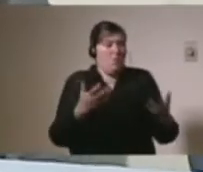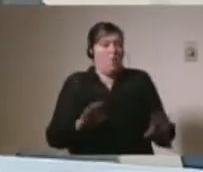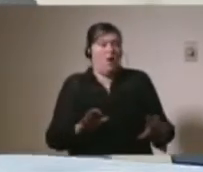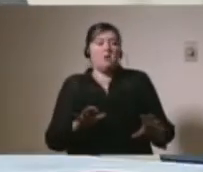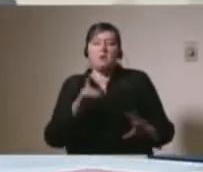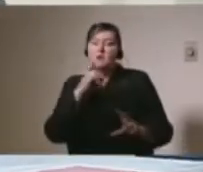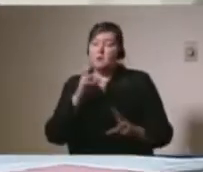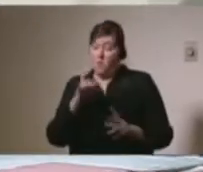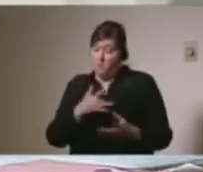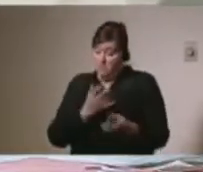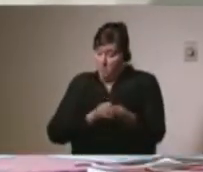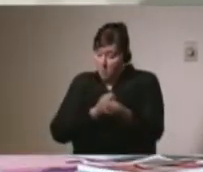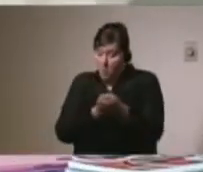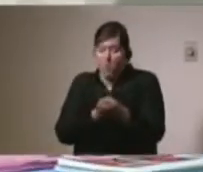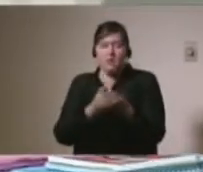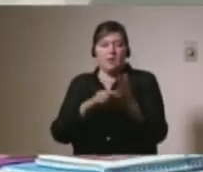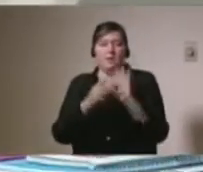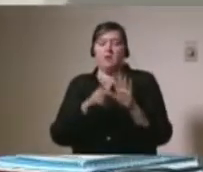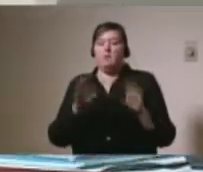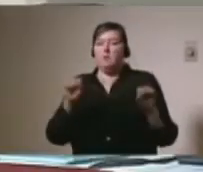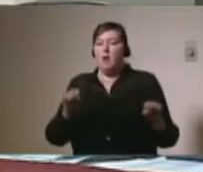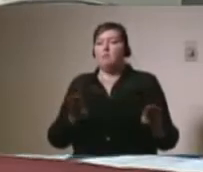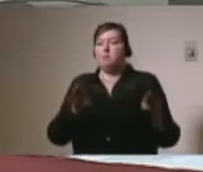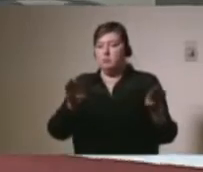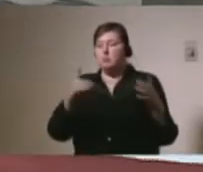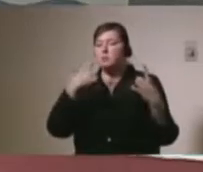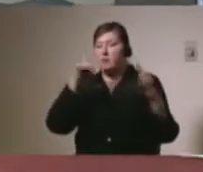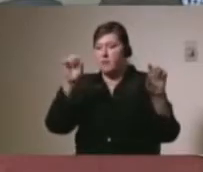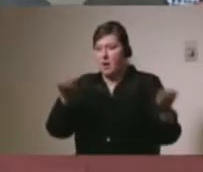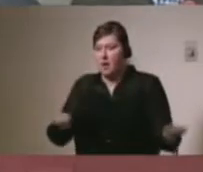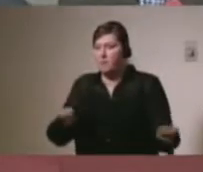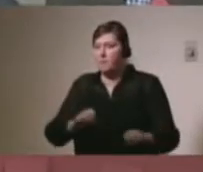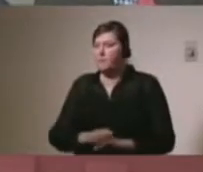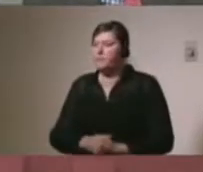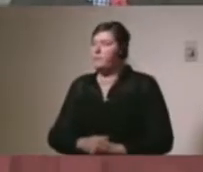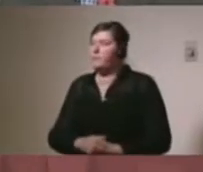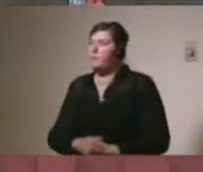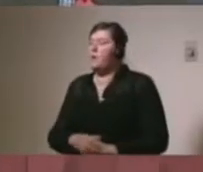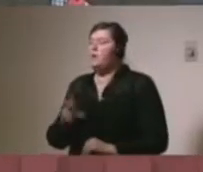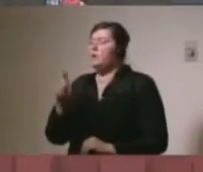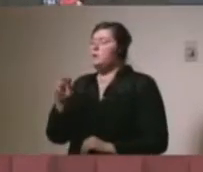services. So, Luca, how did the